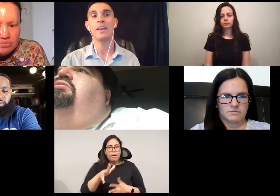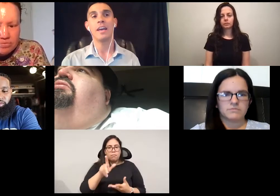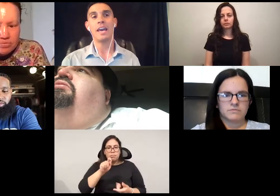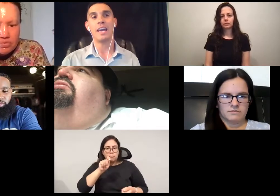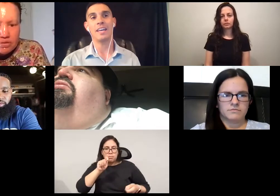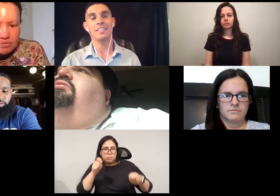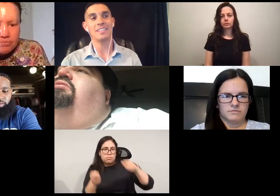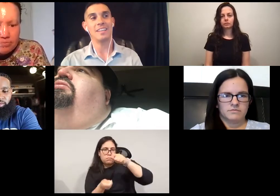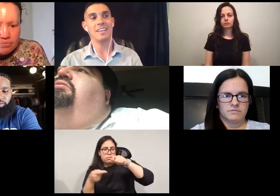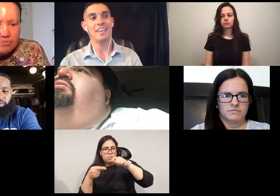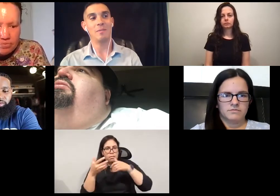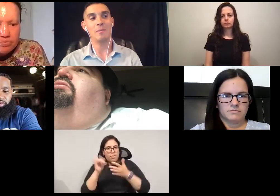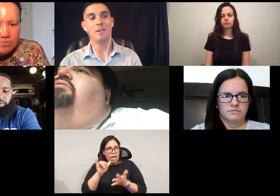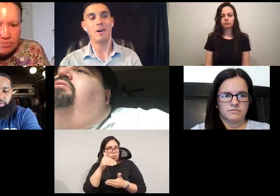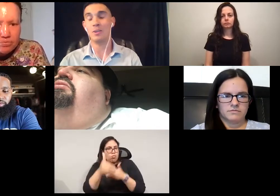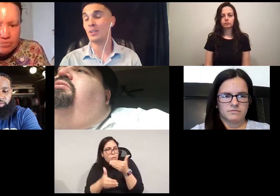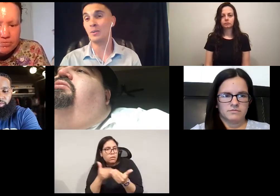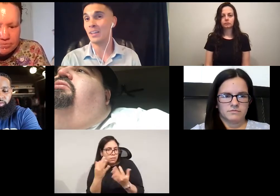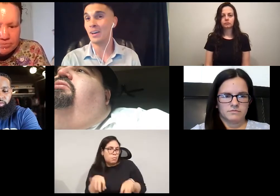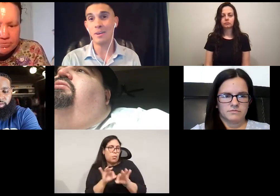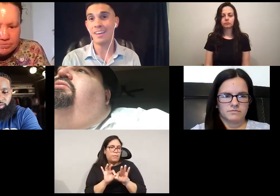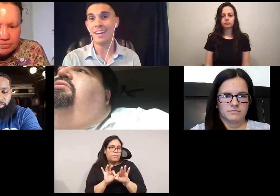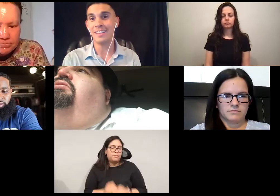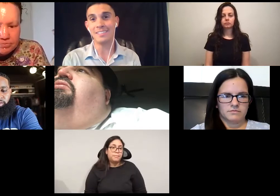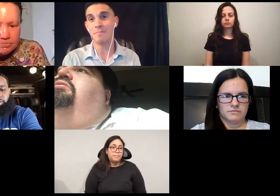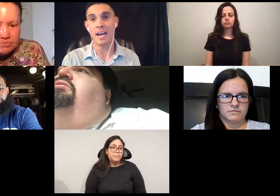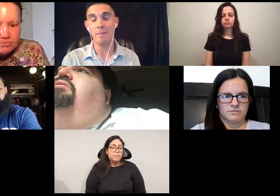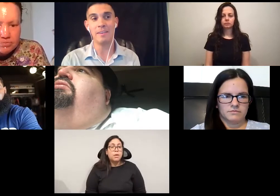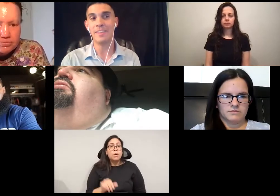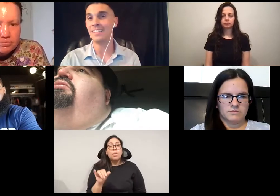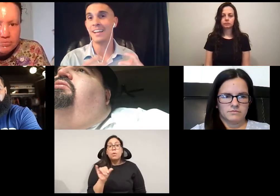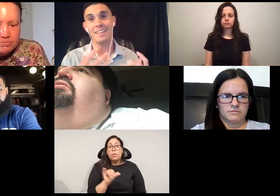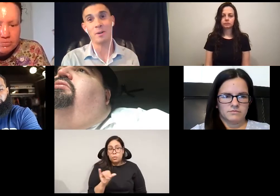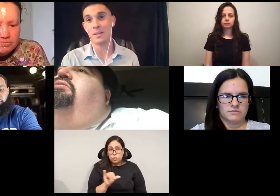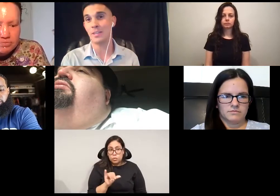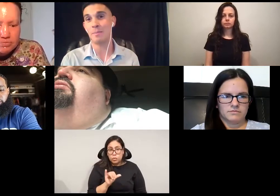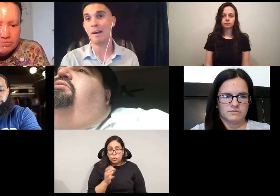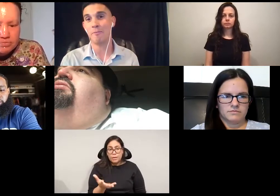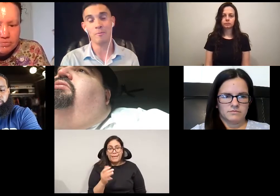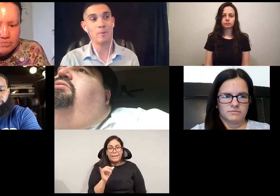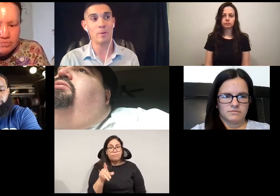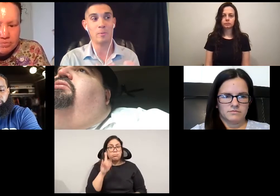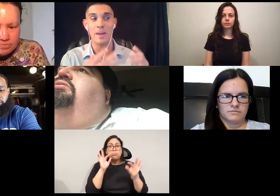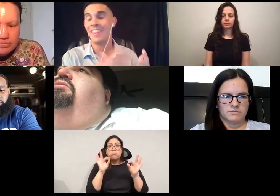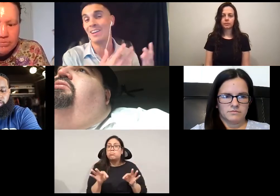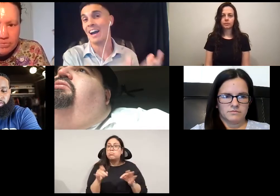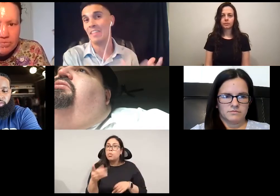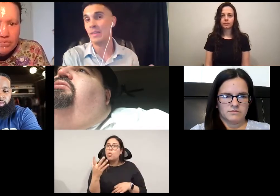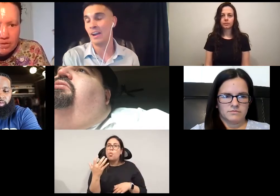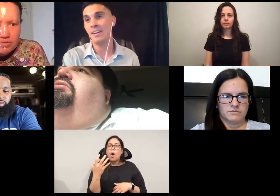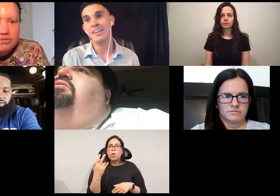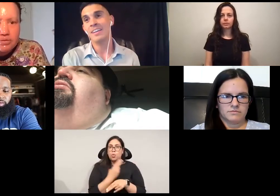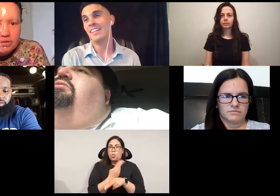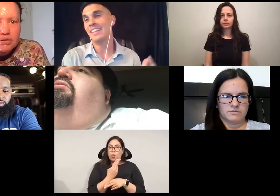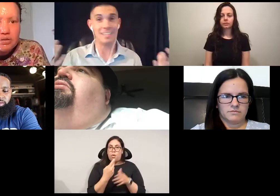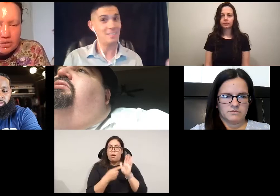here. And also, though, at the same time, if they decide they want to use their platform for what it got them